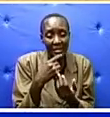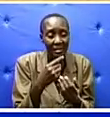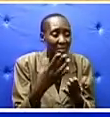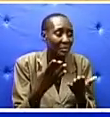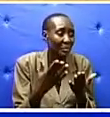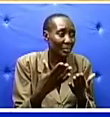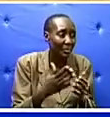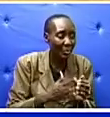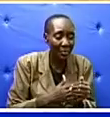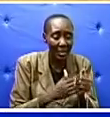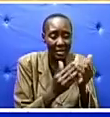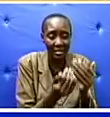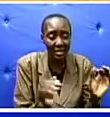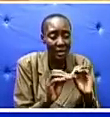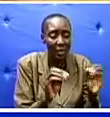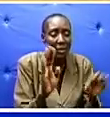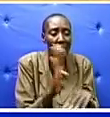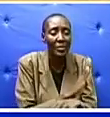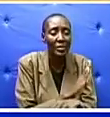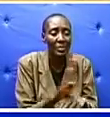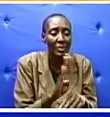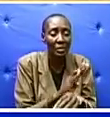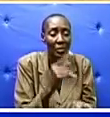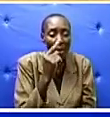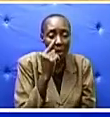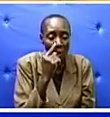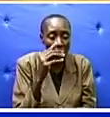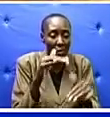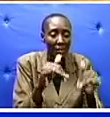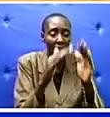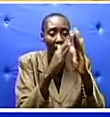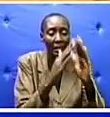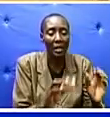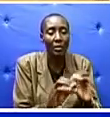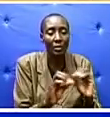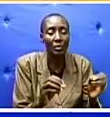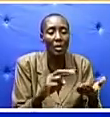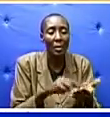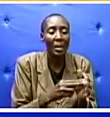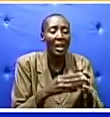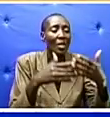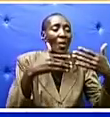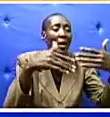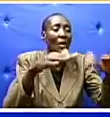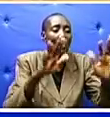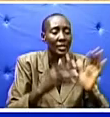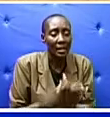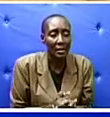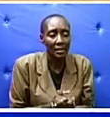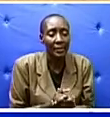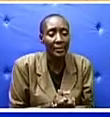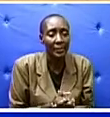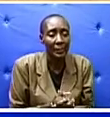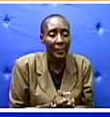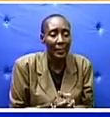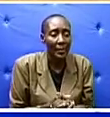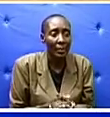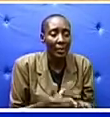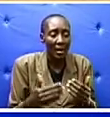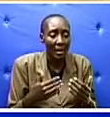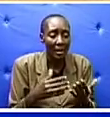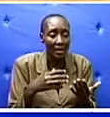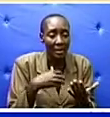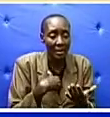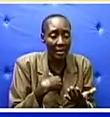other things. You're at home, you're not sticking in the house, you're exposed outside there. You know, we had cases of, you saw